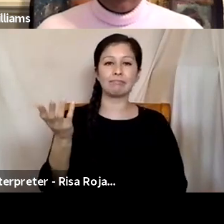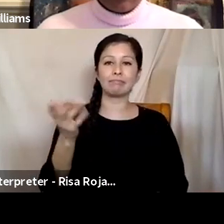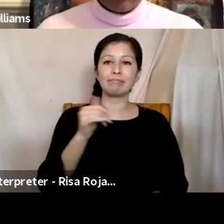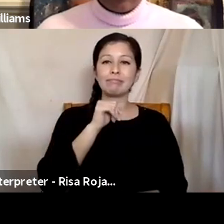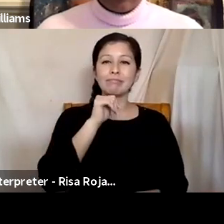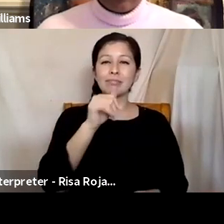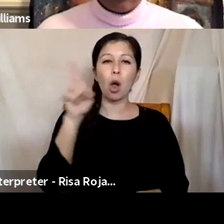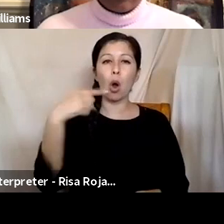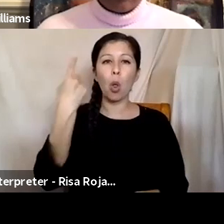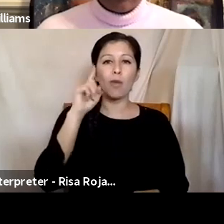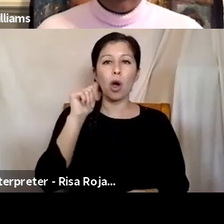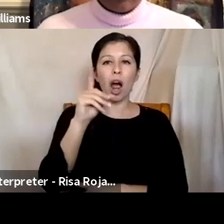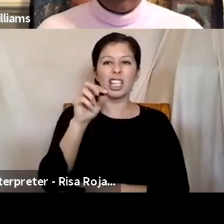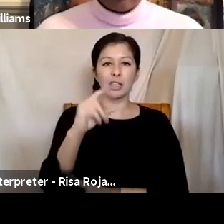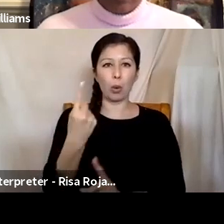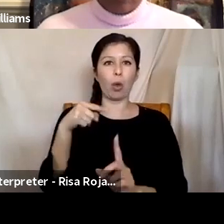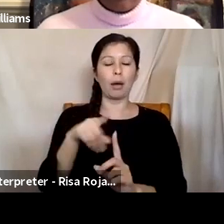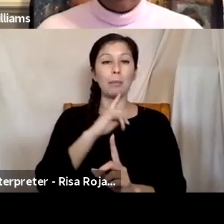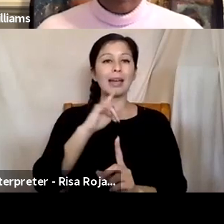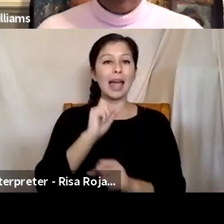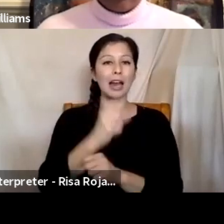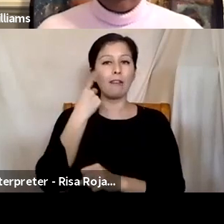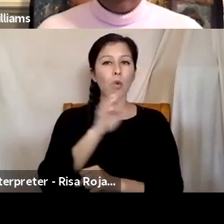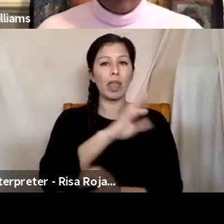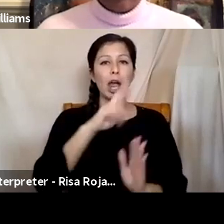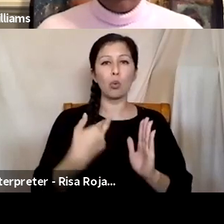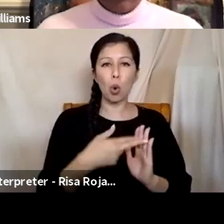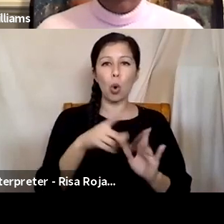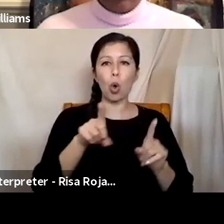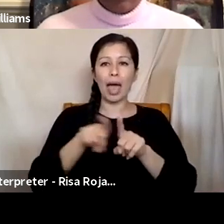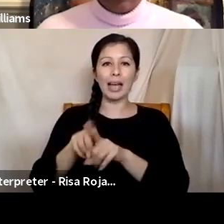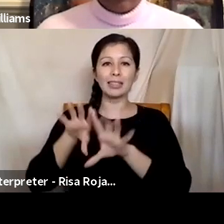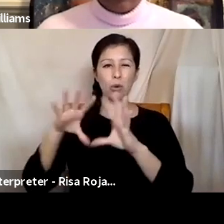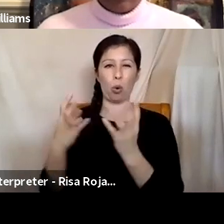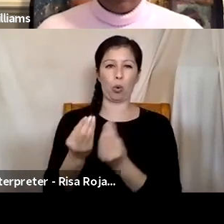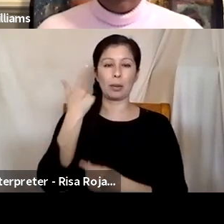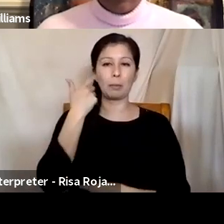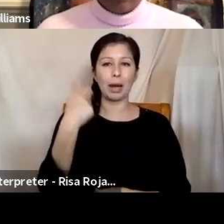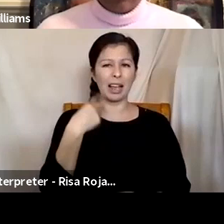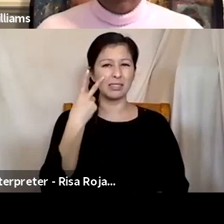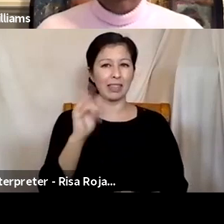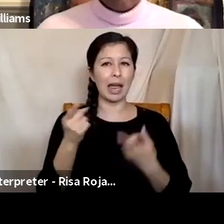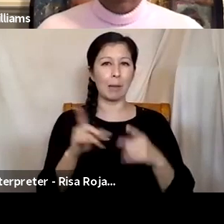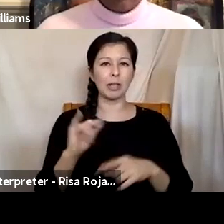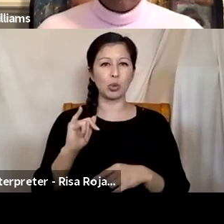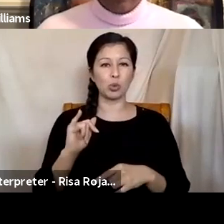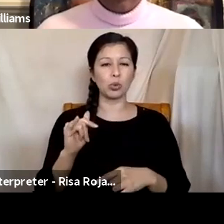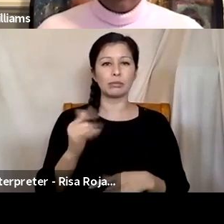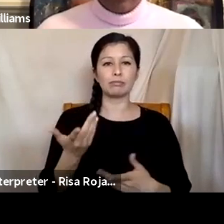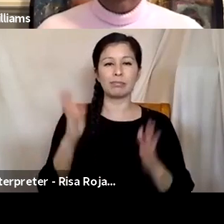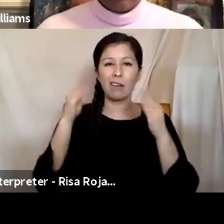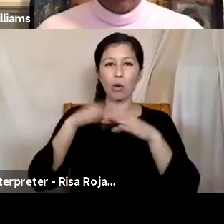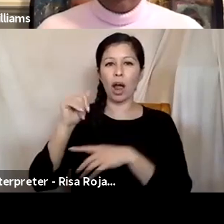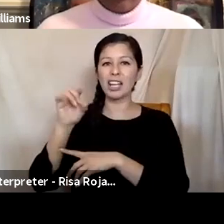it isn't just for the audition, and that it's actually for the role as a whole, because I've seen that happen too. There